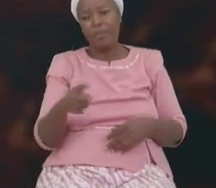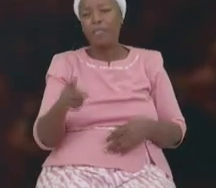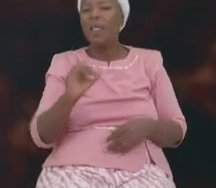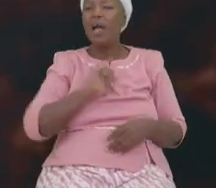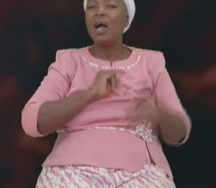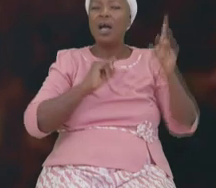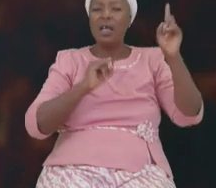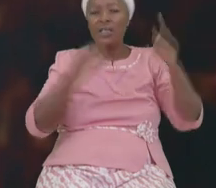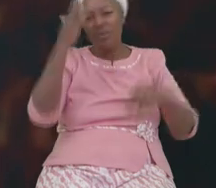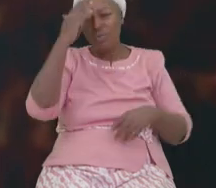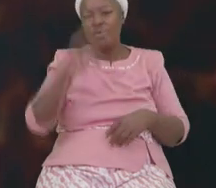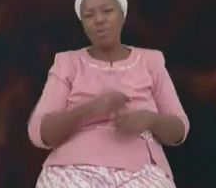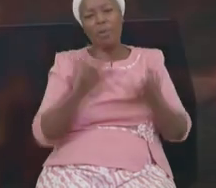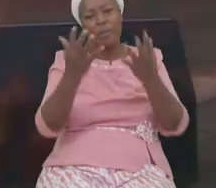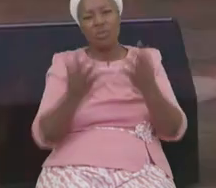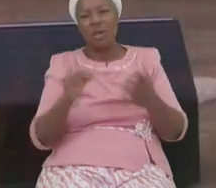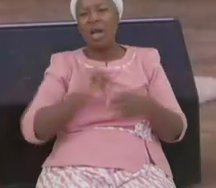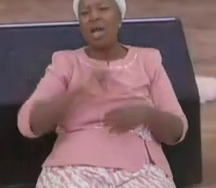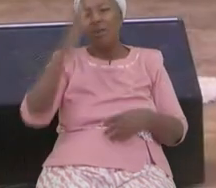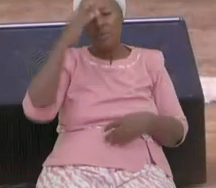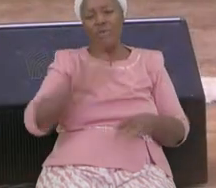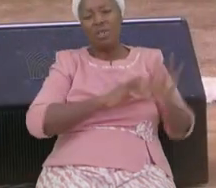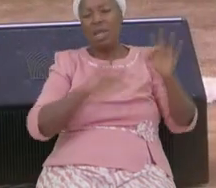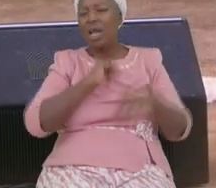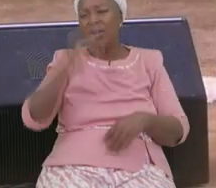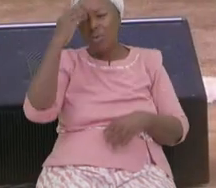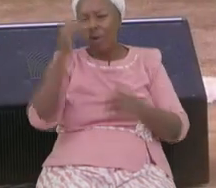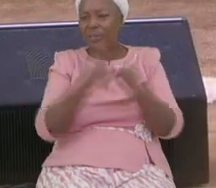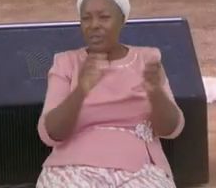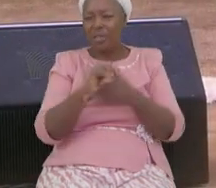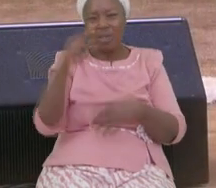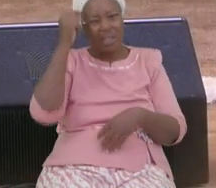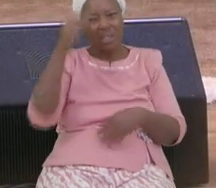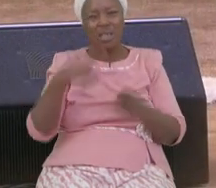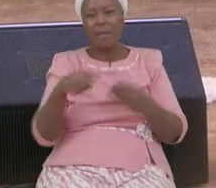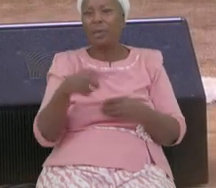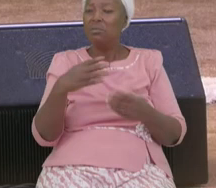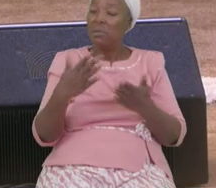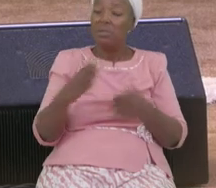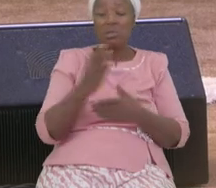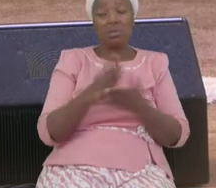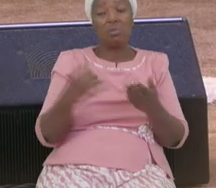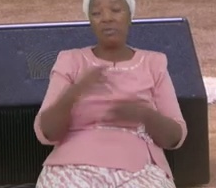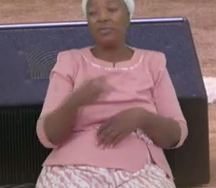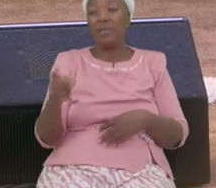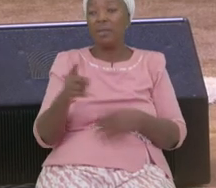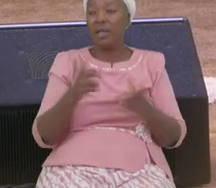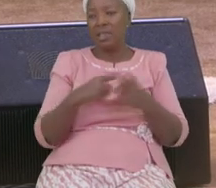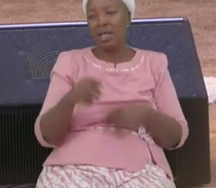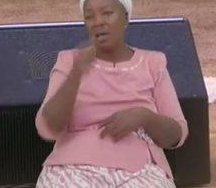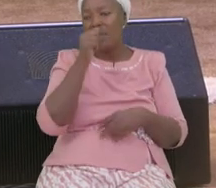passion. I know your desires. I know everything you are thinking about, or maybe some of them. And I'm here